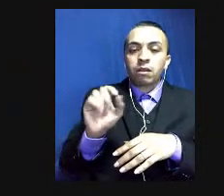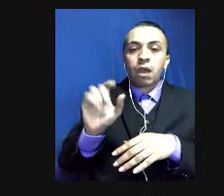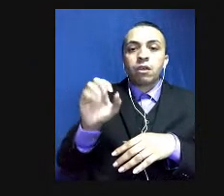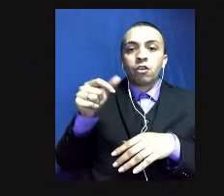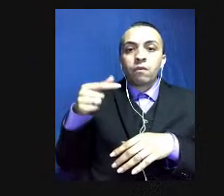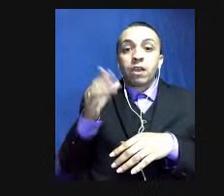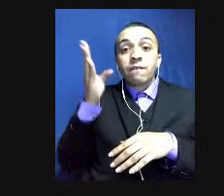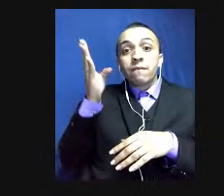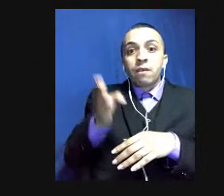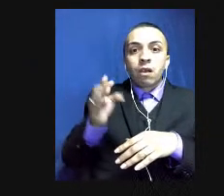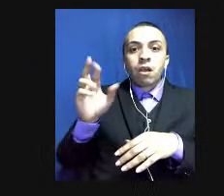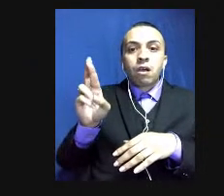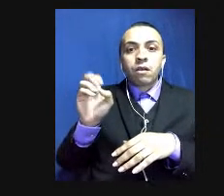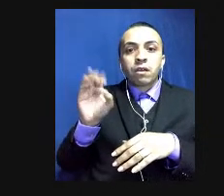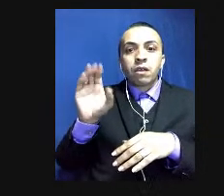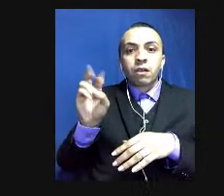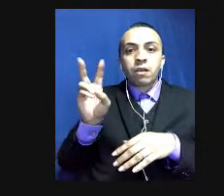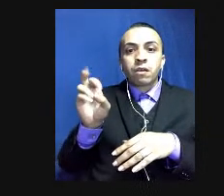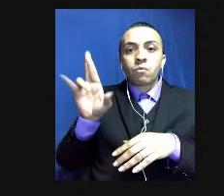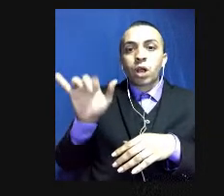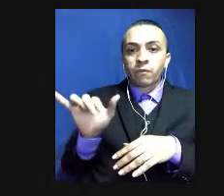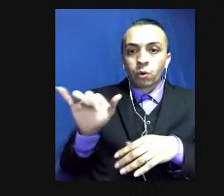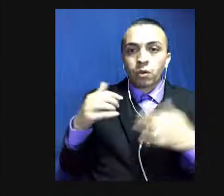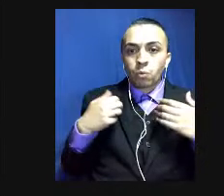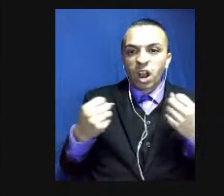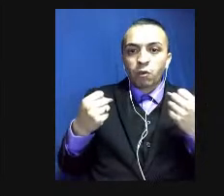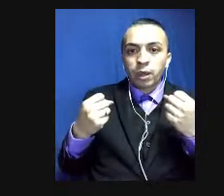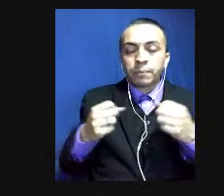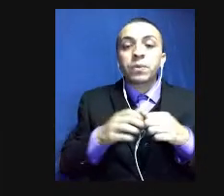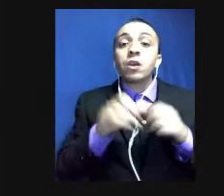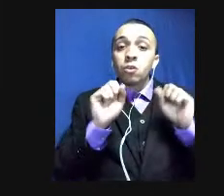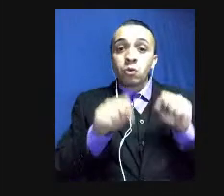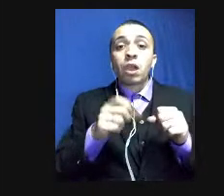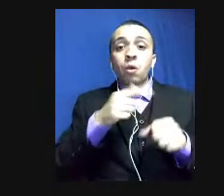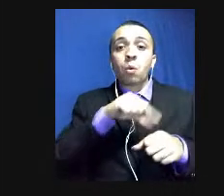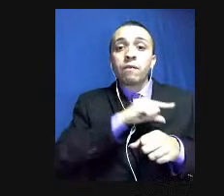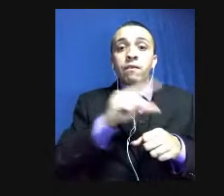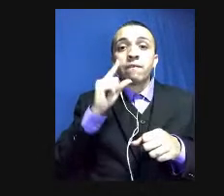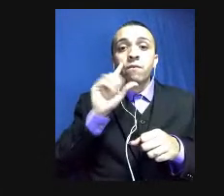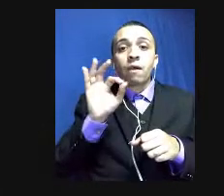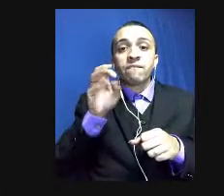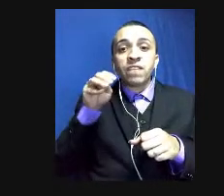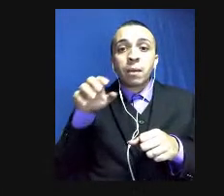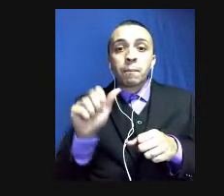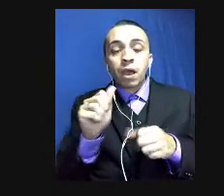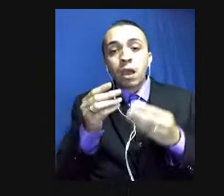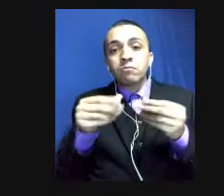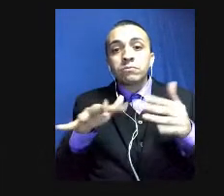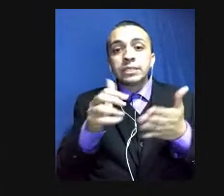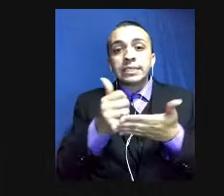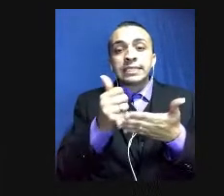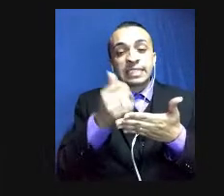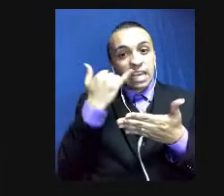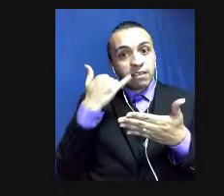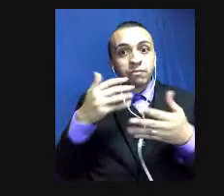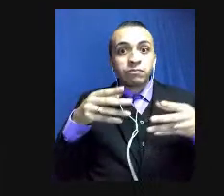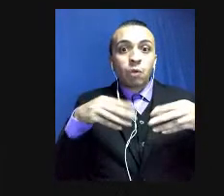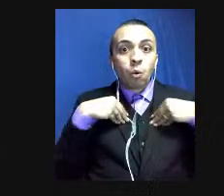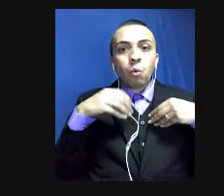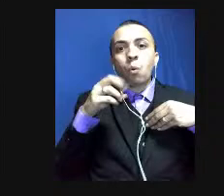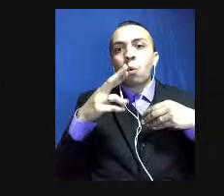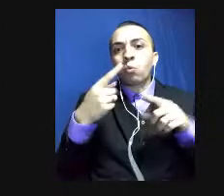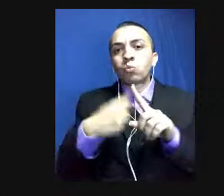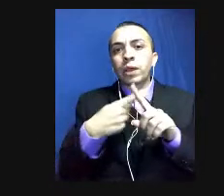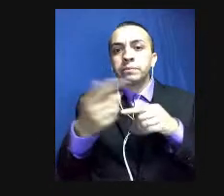FresnoCountyCA.gov/recovery. You may qualify for FEMA individual assistance whether you were a property owner or a renter. The